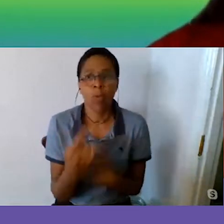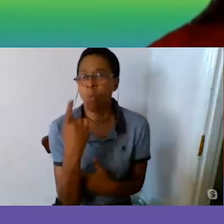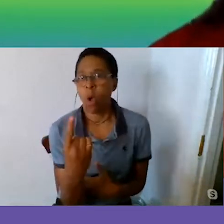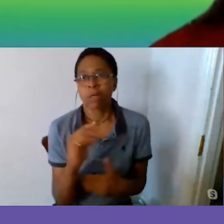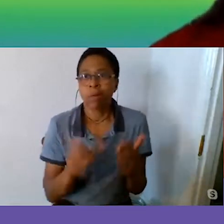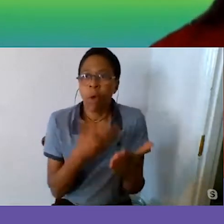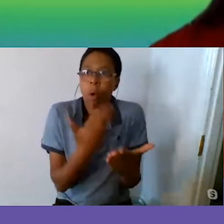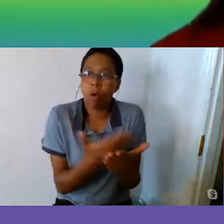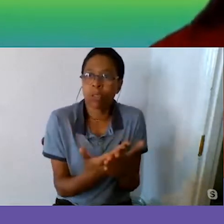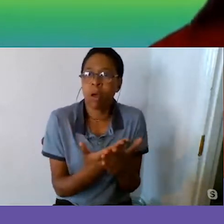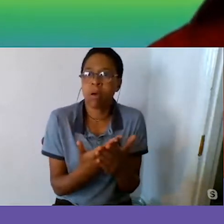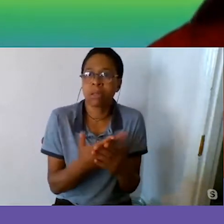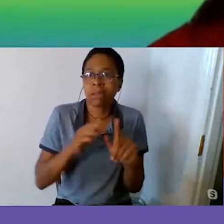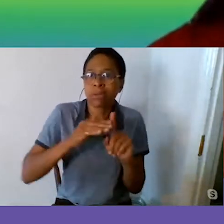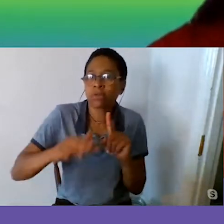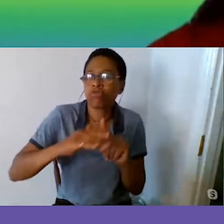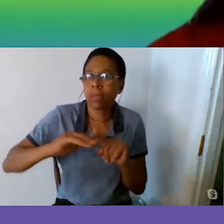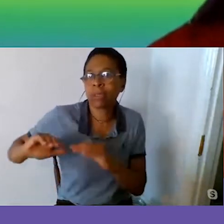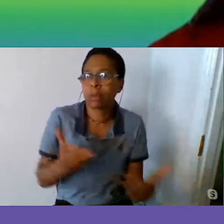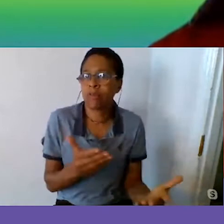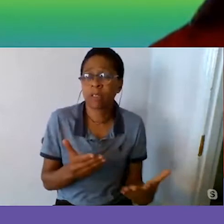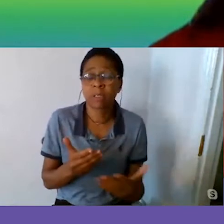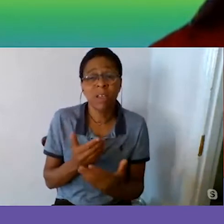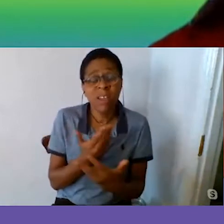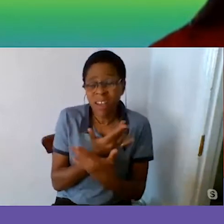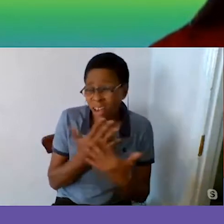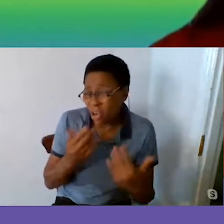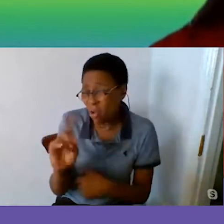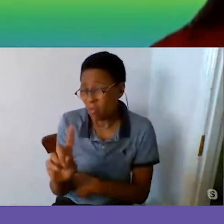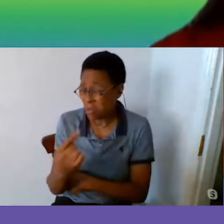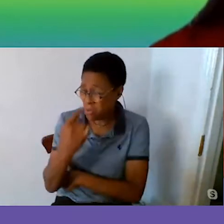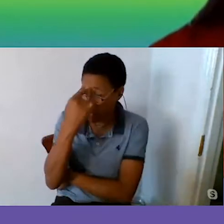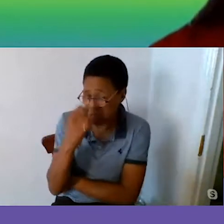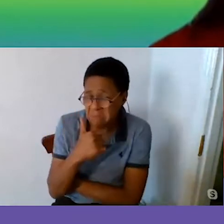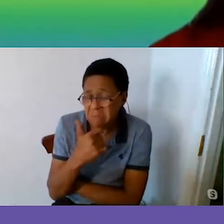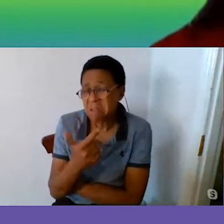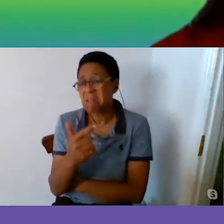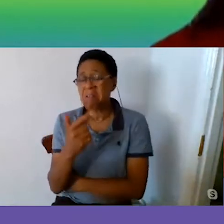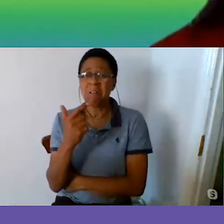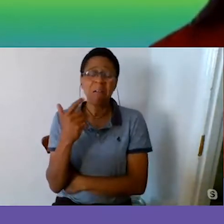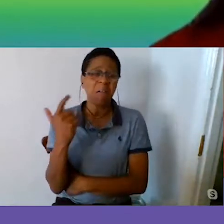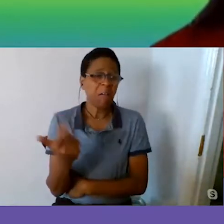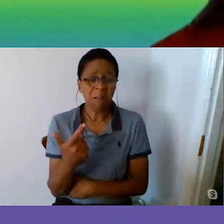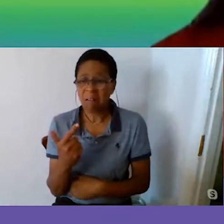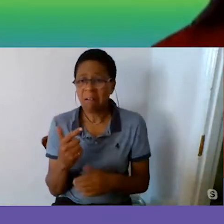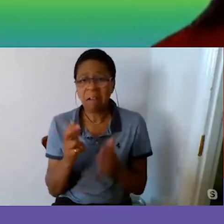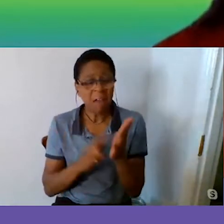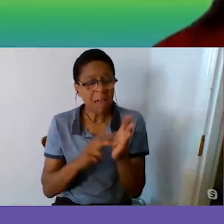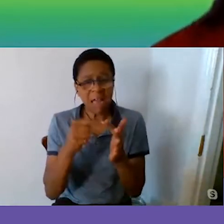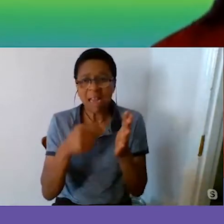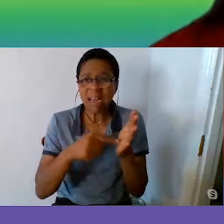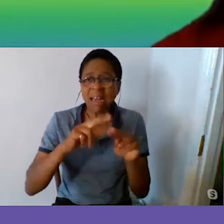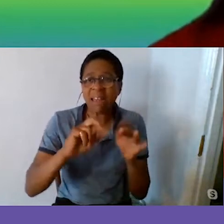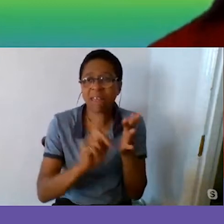And all the people I talk to, they just like the fact that no longer do you have to trawl through Netflix for looking for the 10 films that have a lesbian